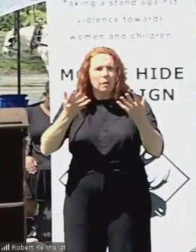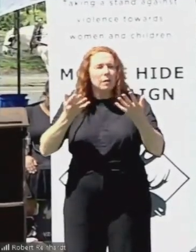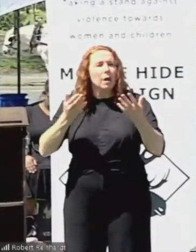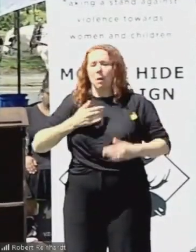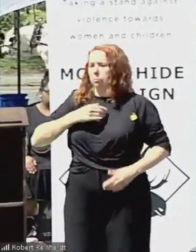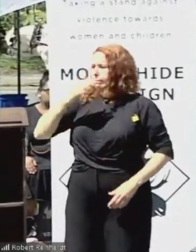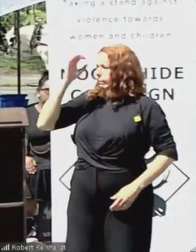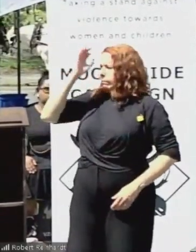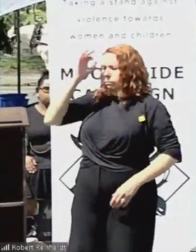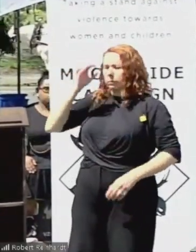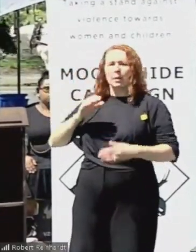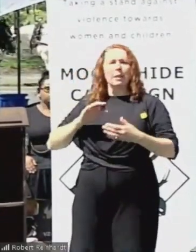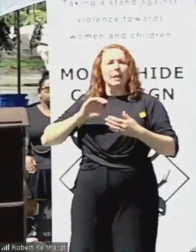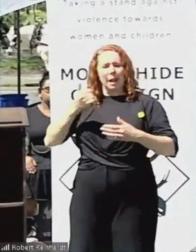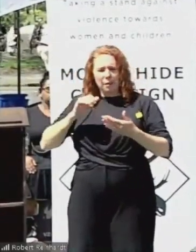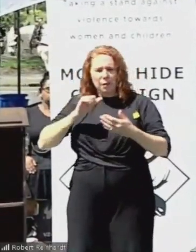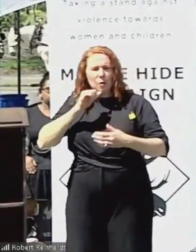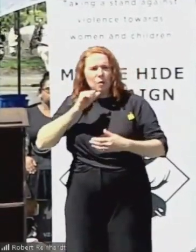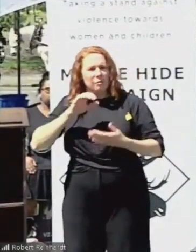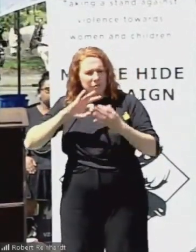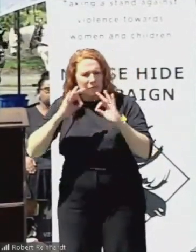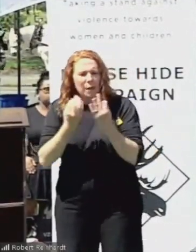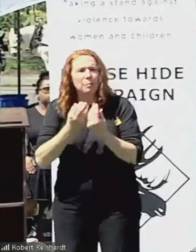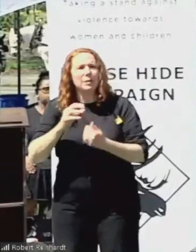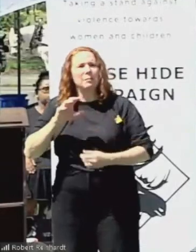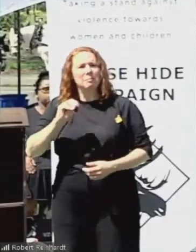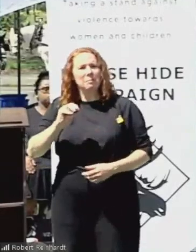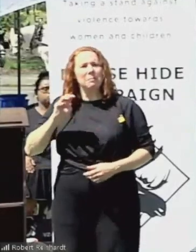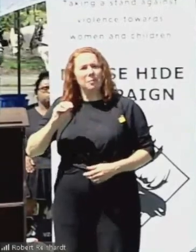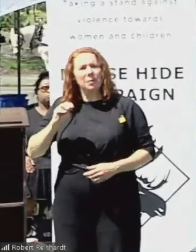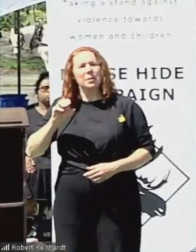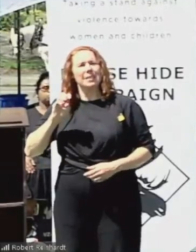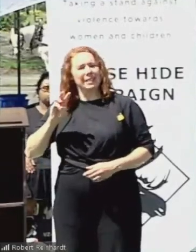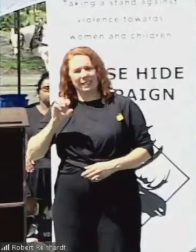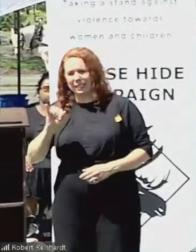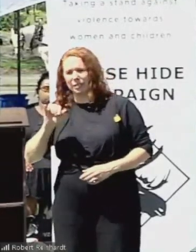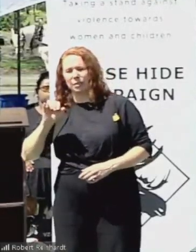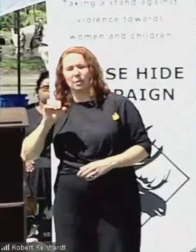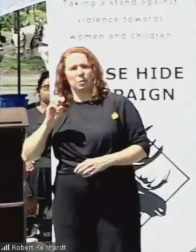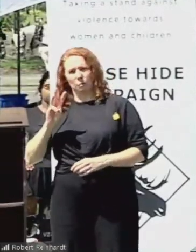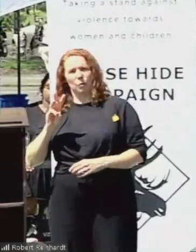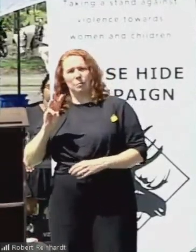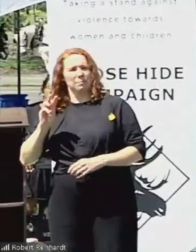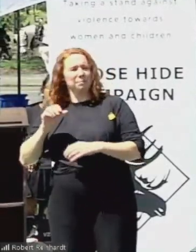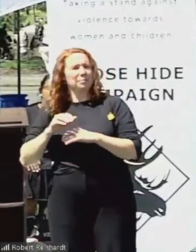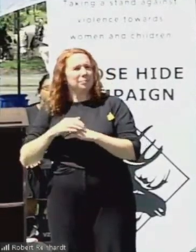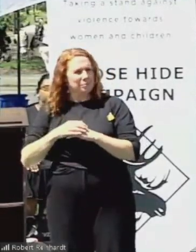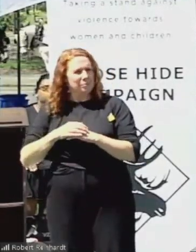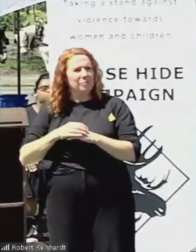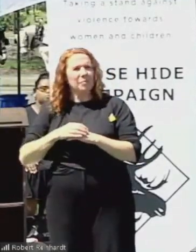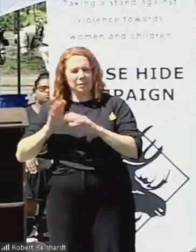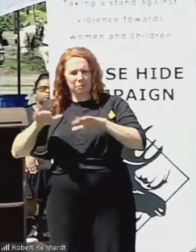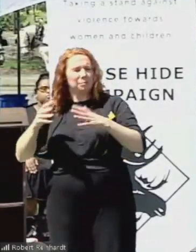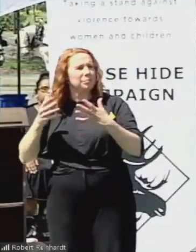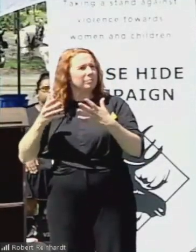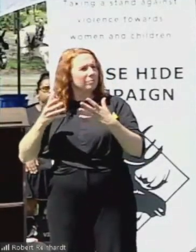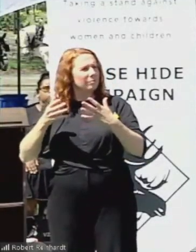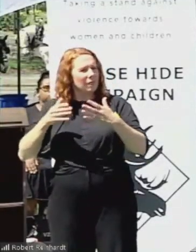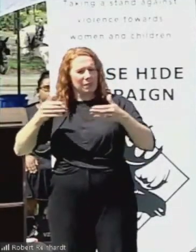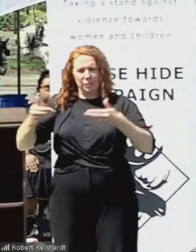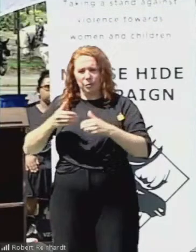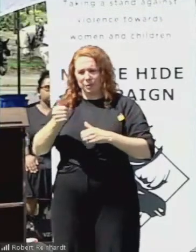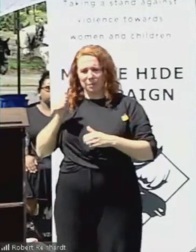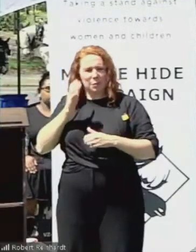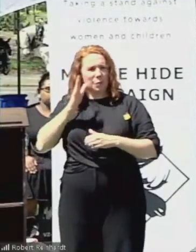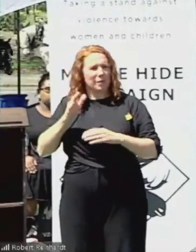of MMIWG2S would want to join me and represent their missing and murdered loved ones. And I'll let them introduce